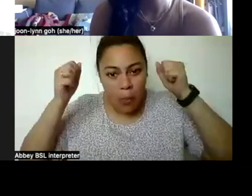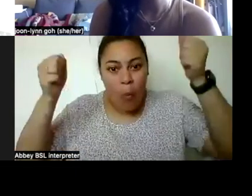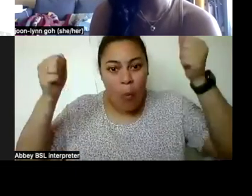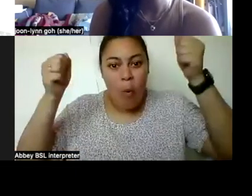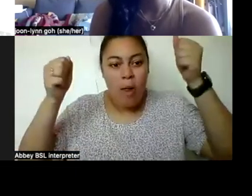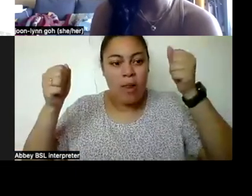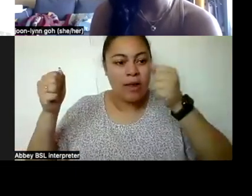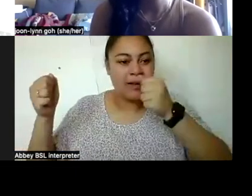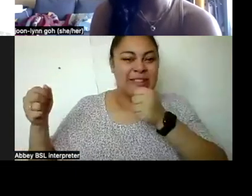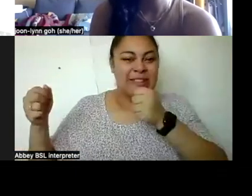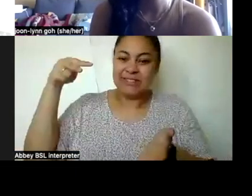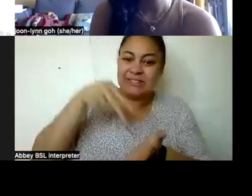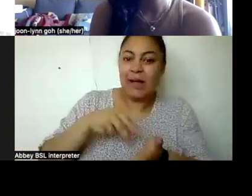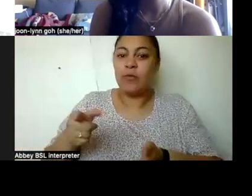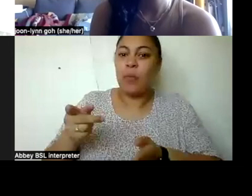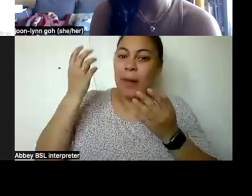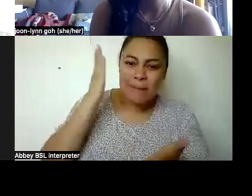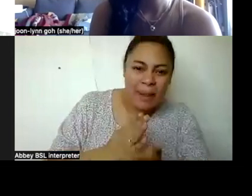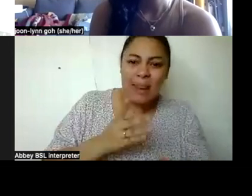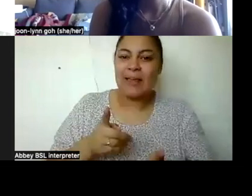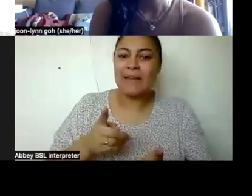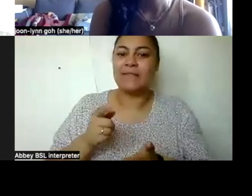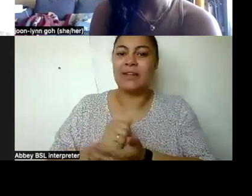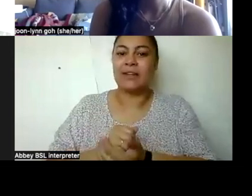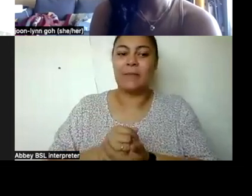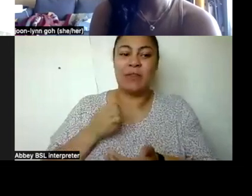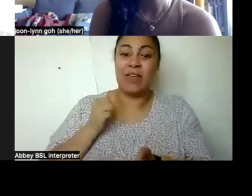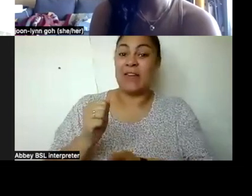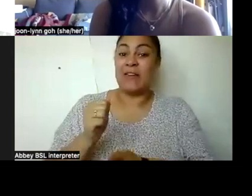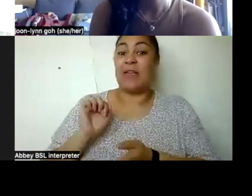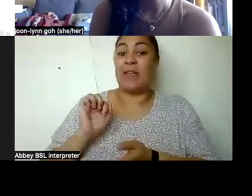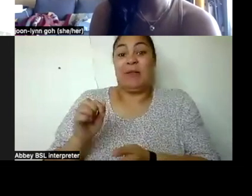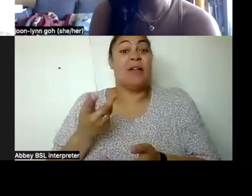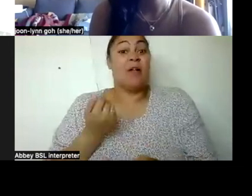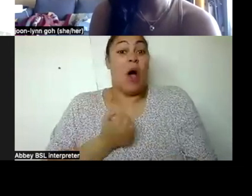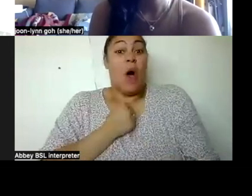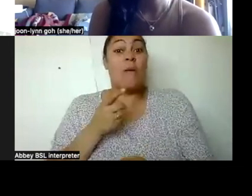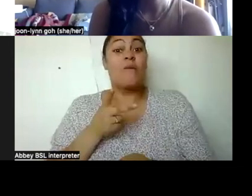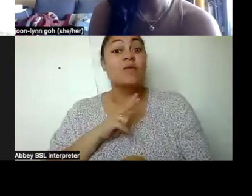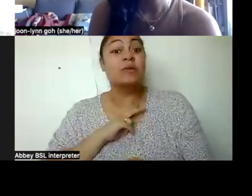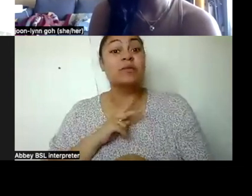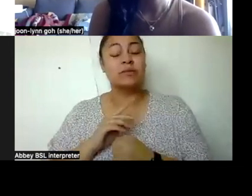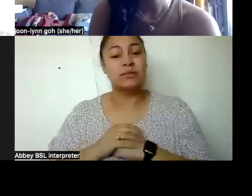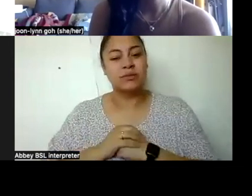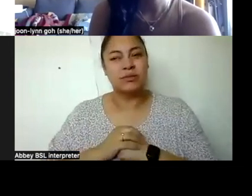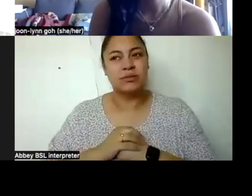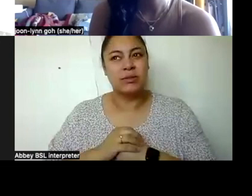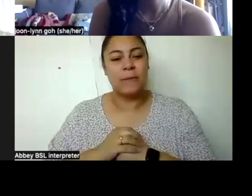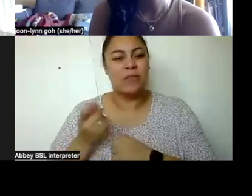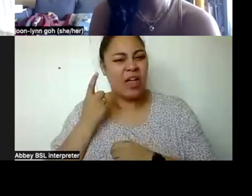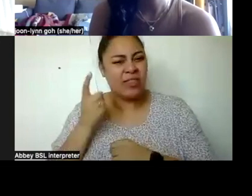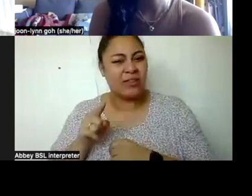what they believe in and giving themselves their own voice and progressing with that. And I think that